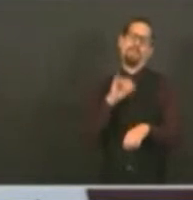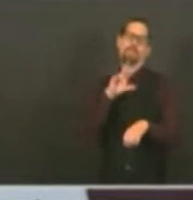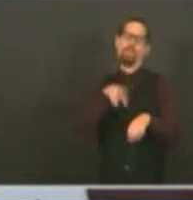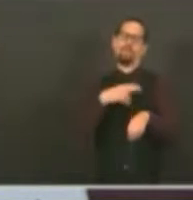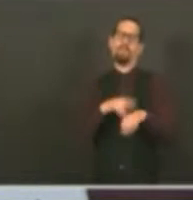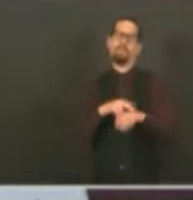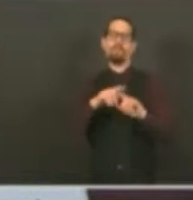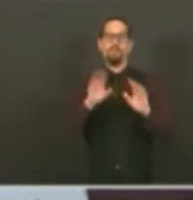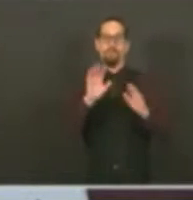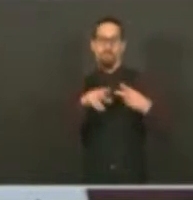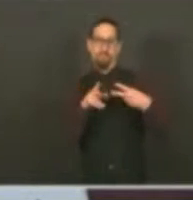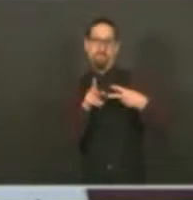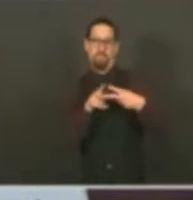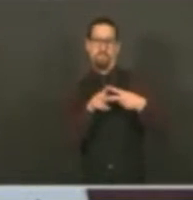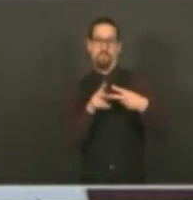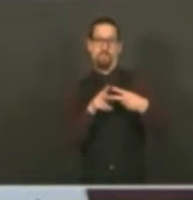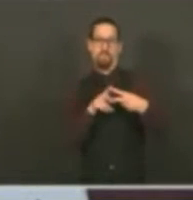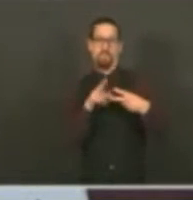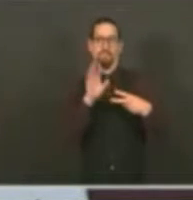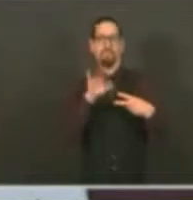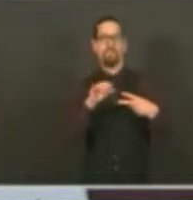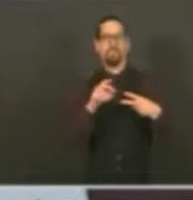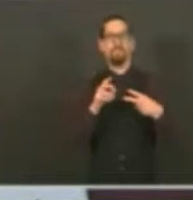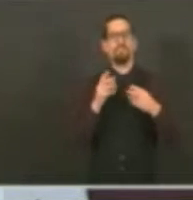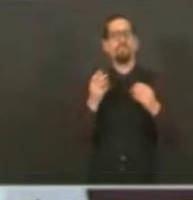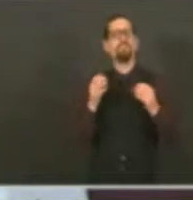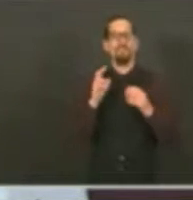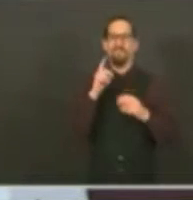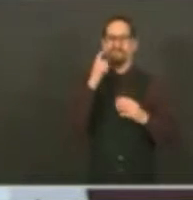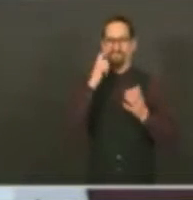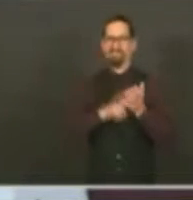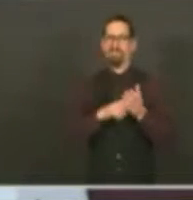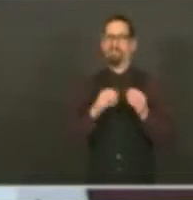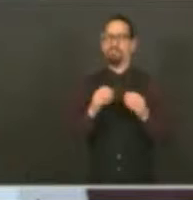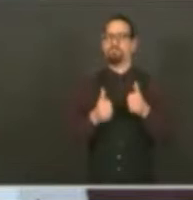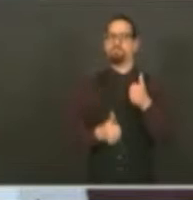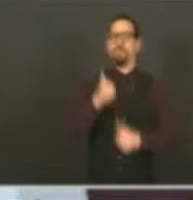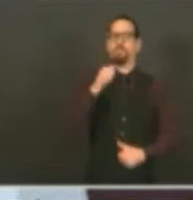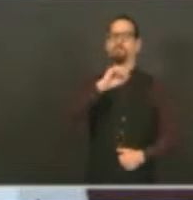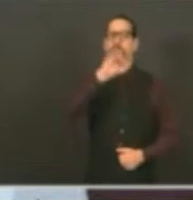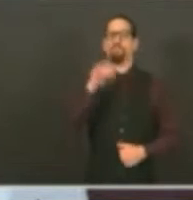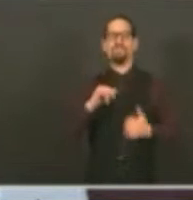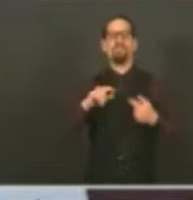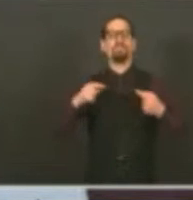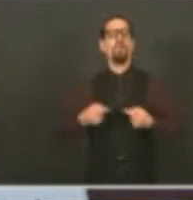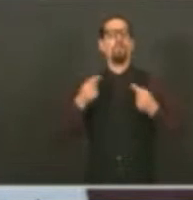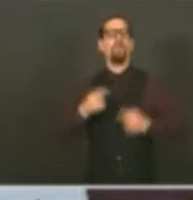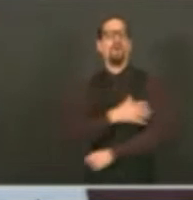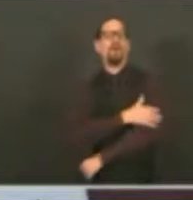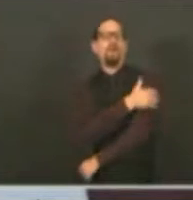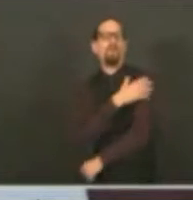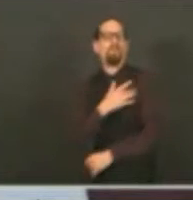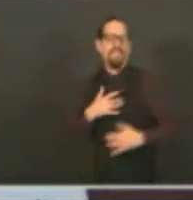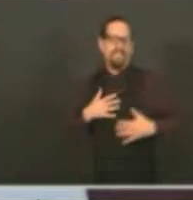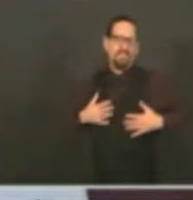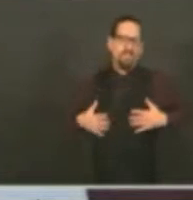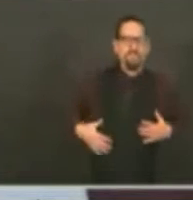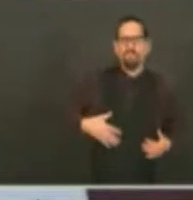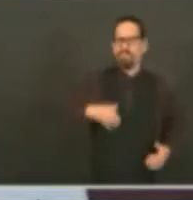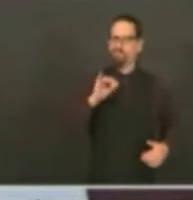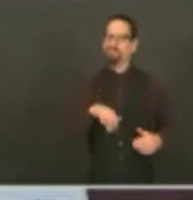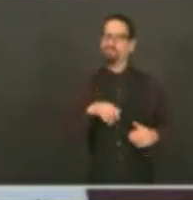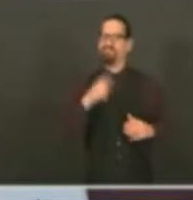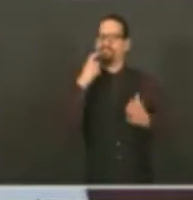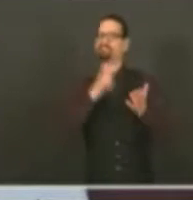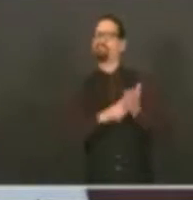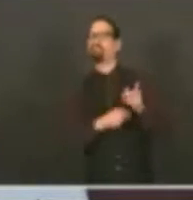2 vaccines, at a little bit of a higher rate. And so people have mentioned that, and it's something that the data is showing. However,